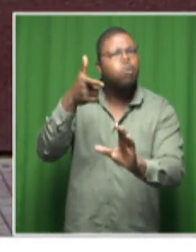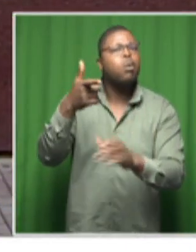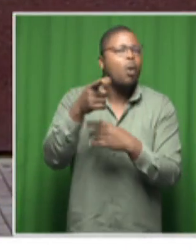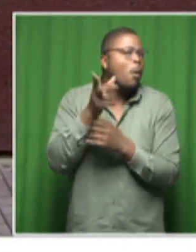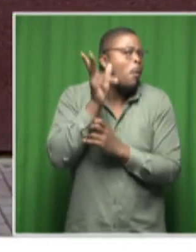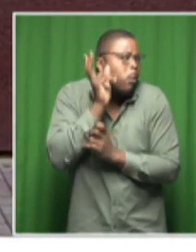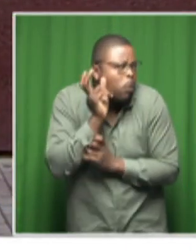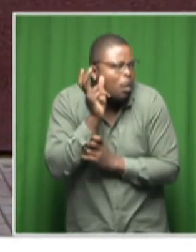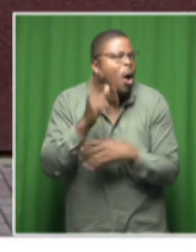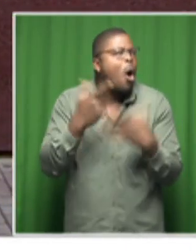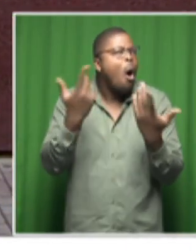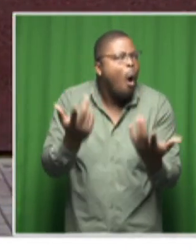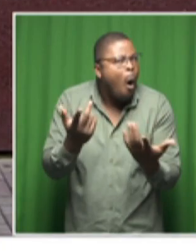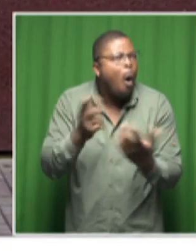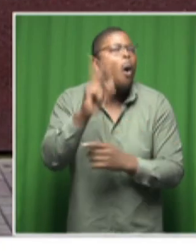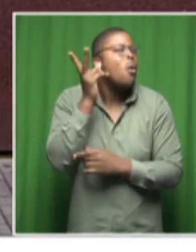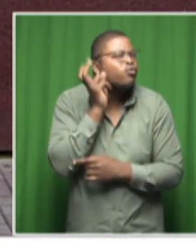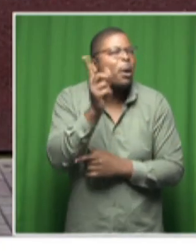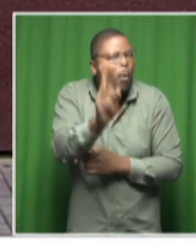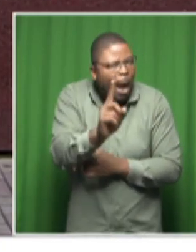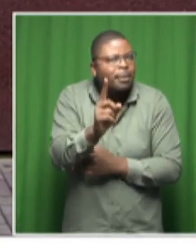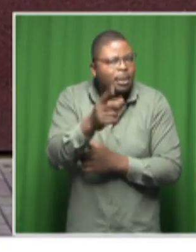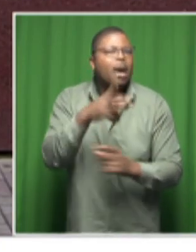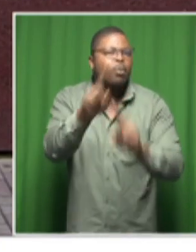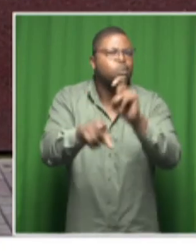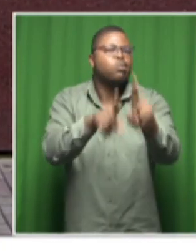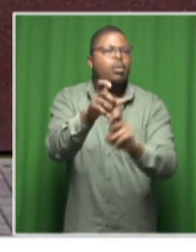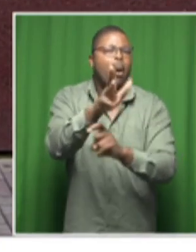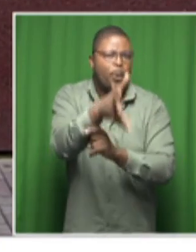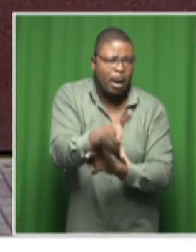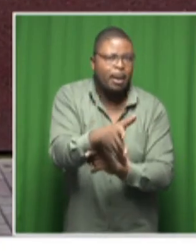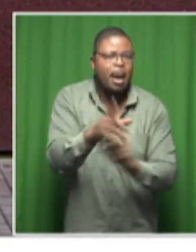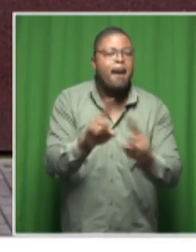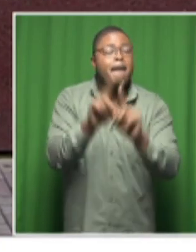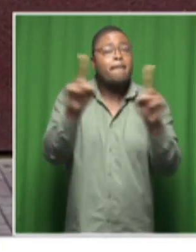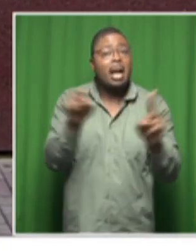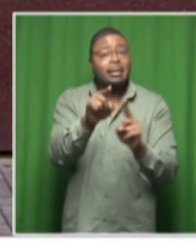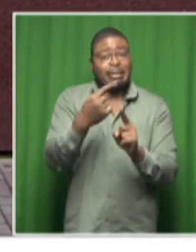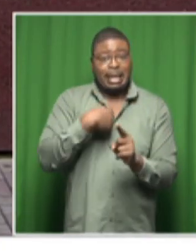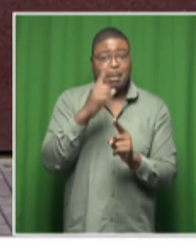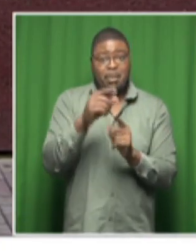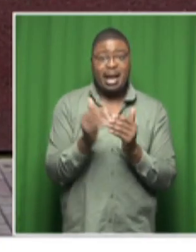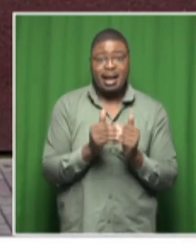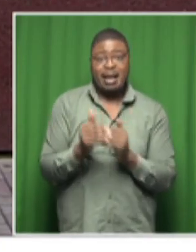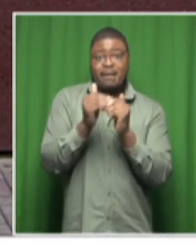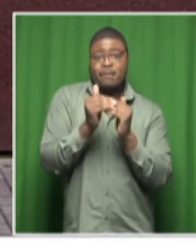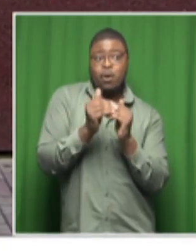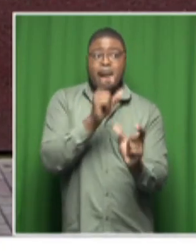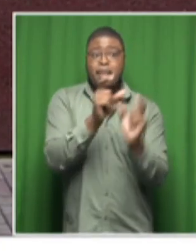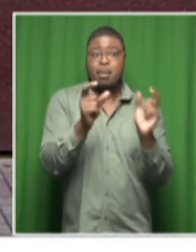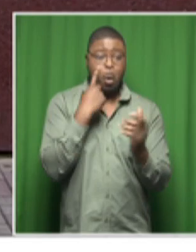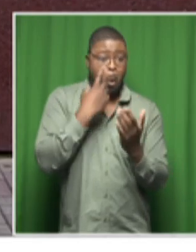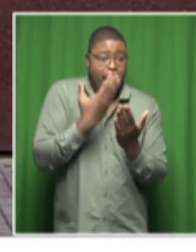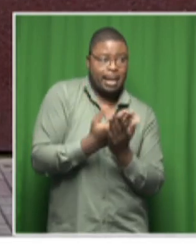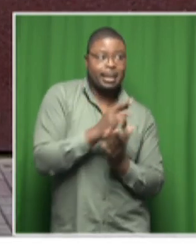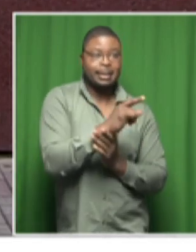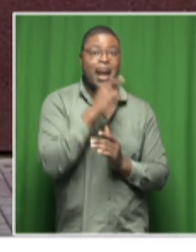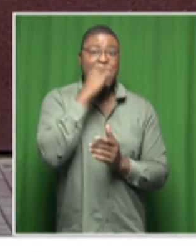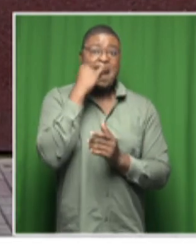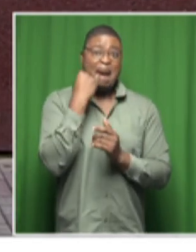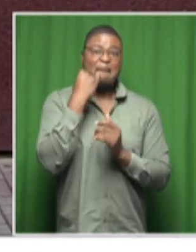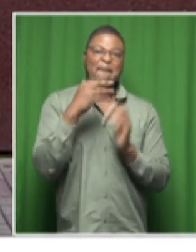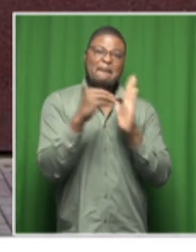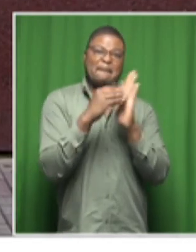after that? I've always been very careful, Sakina, in the mentioning of these witnesses' names. On Friday, when we got